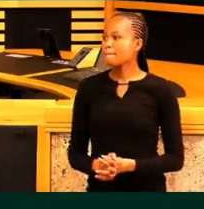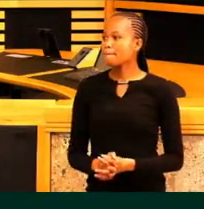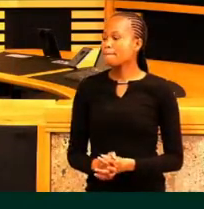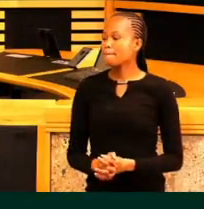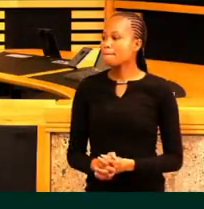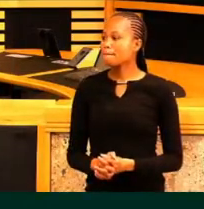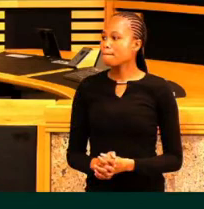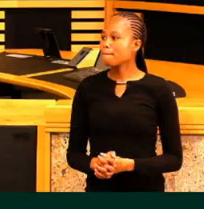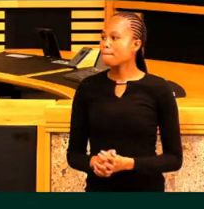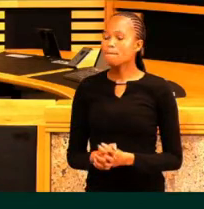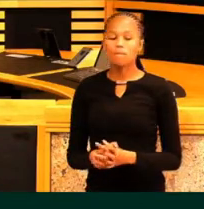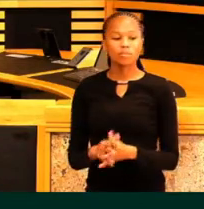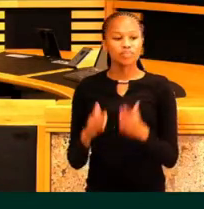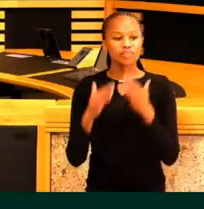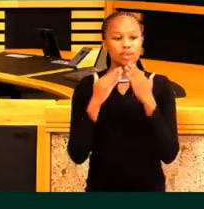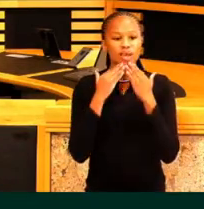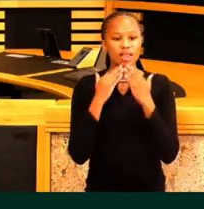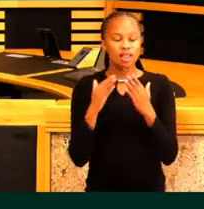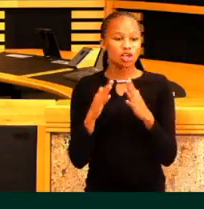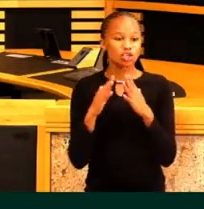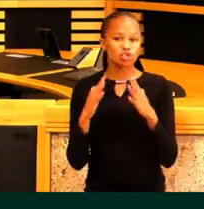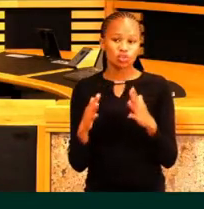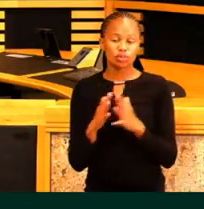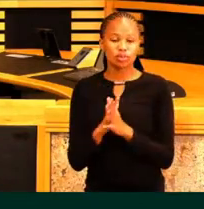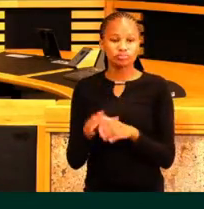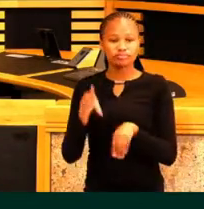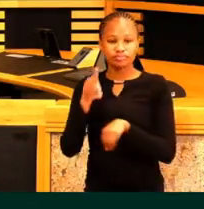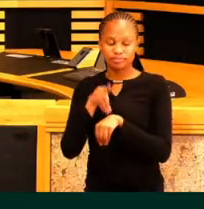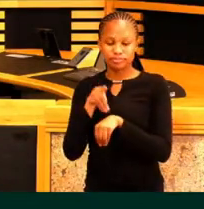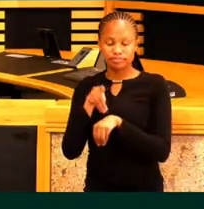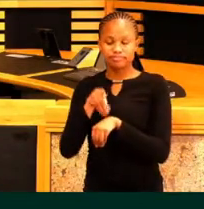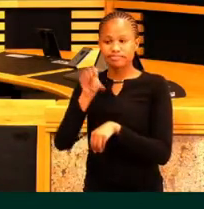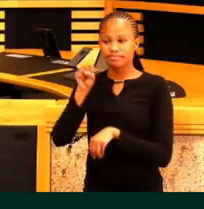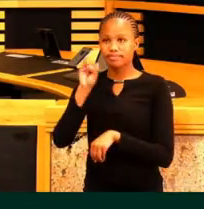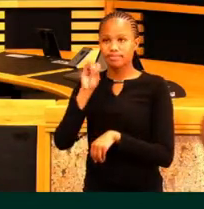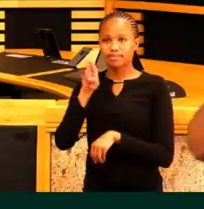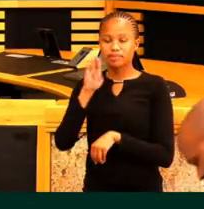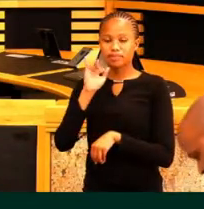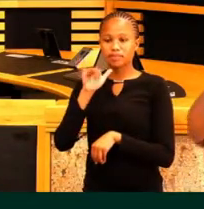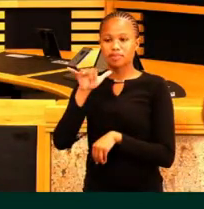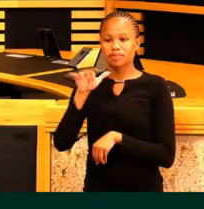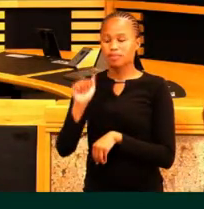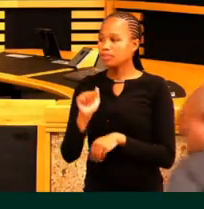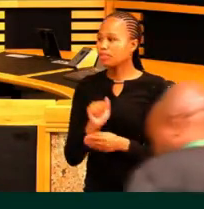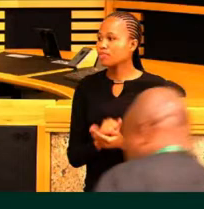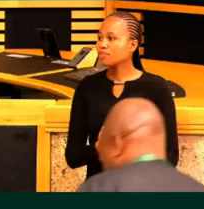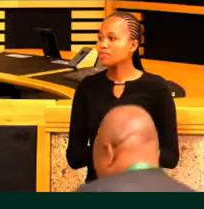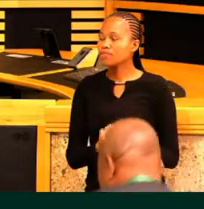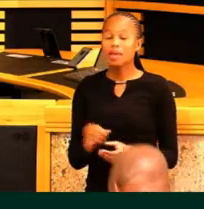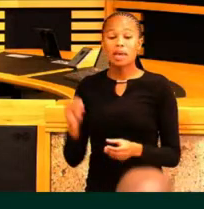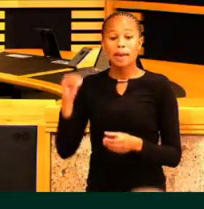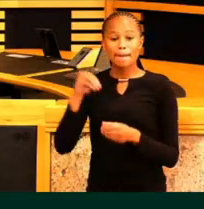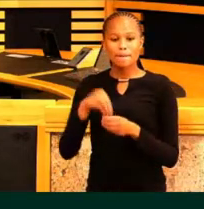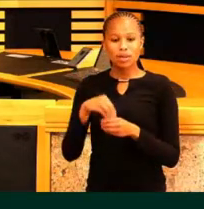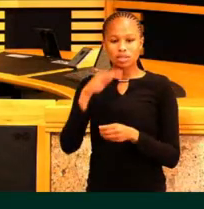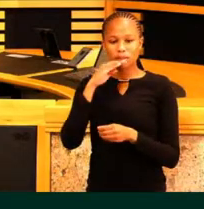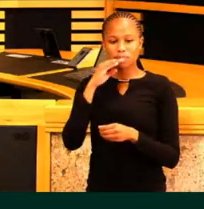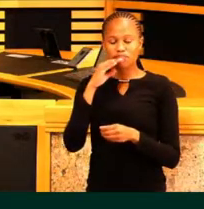okay thank you so much Dr Sevilla okay input is